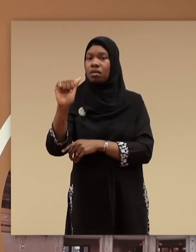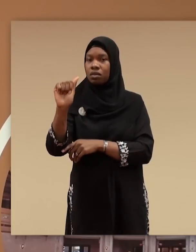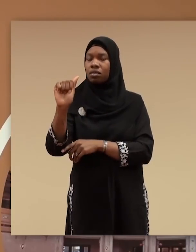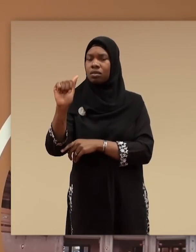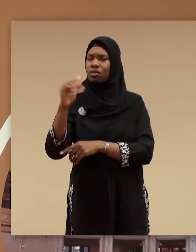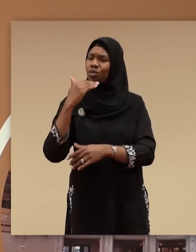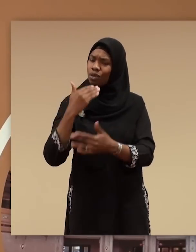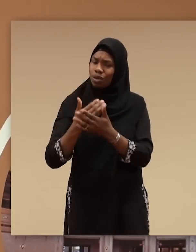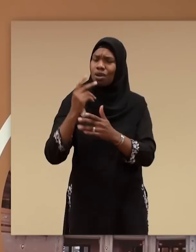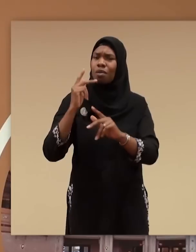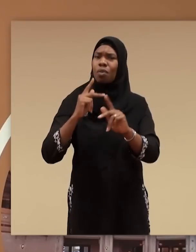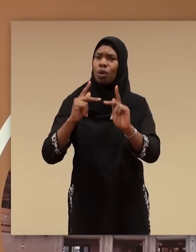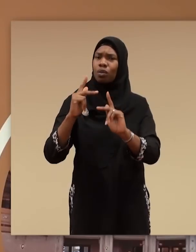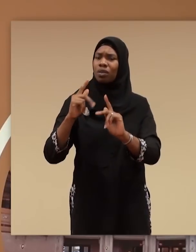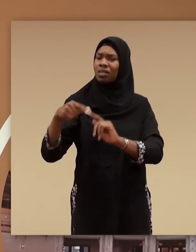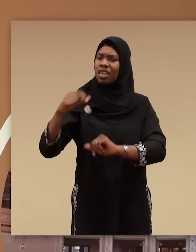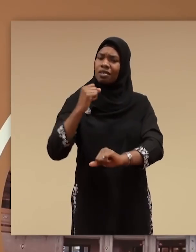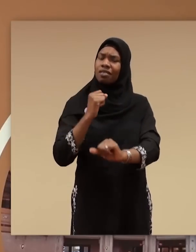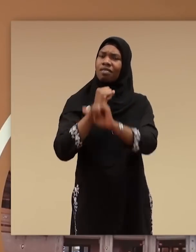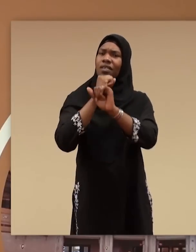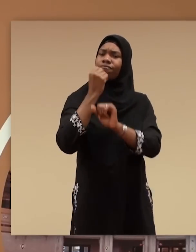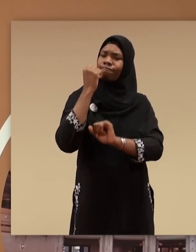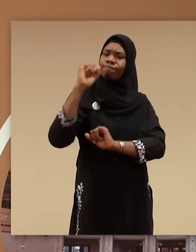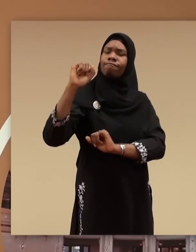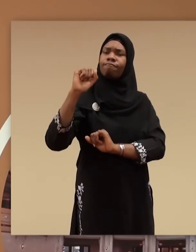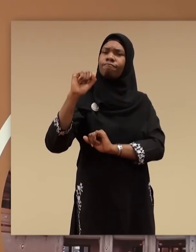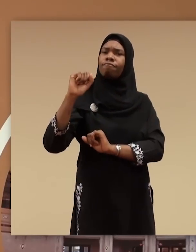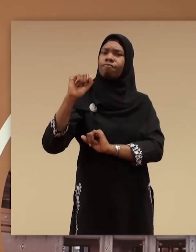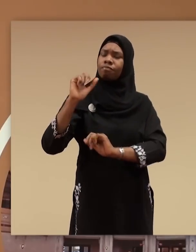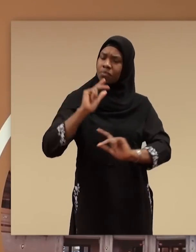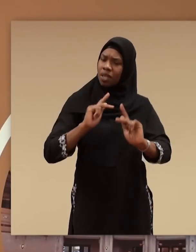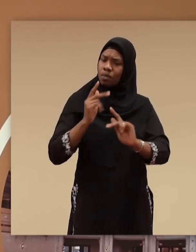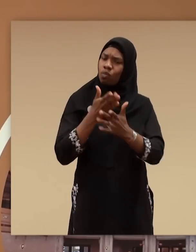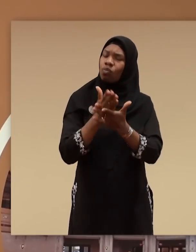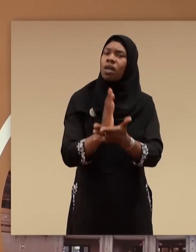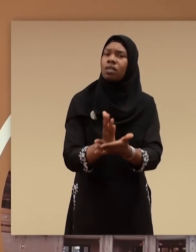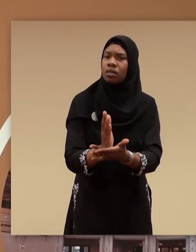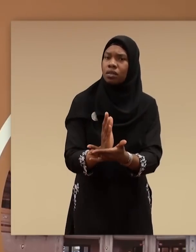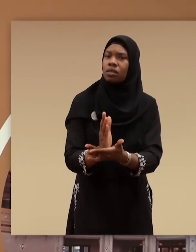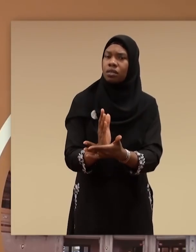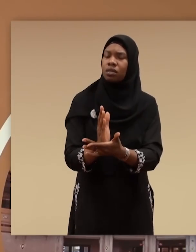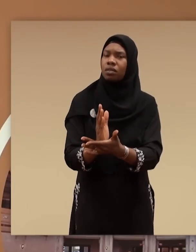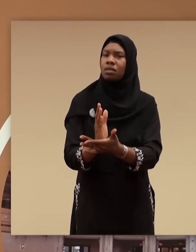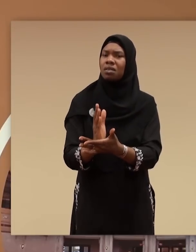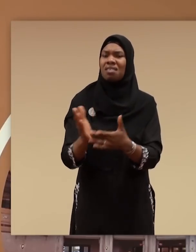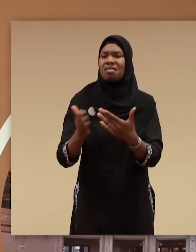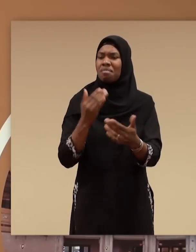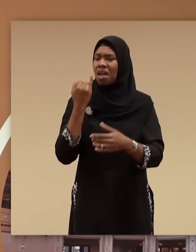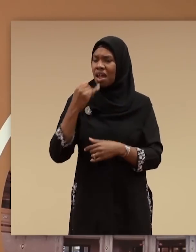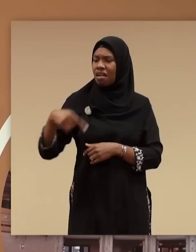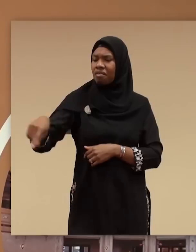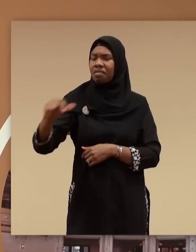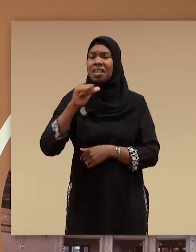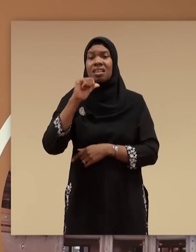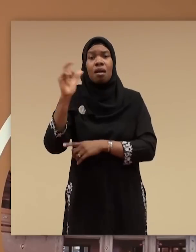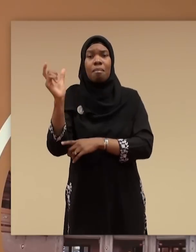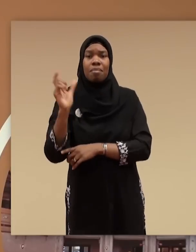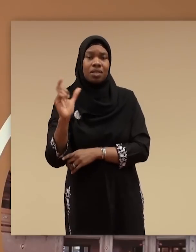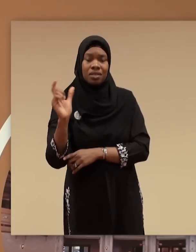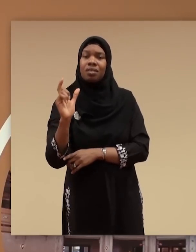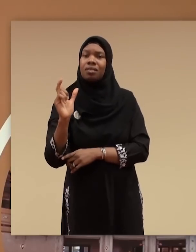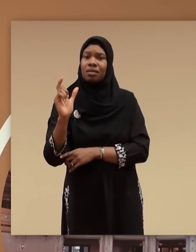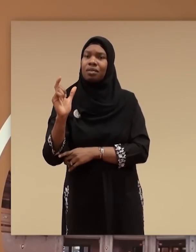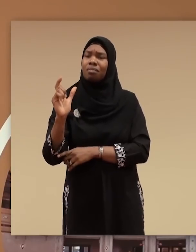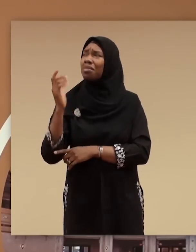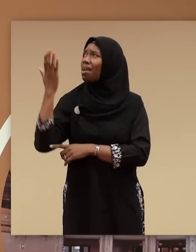beings. It doesn't matter if they are believer in this or that, that's God's design. He created many religions,